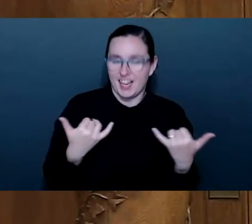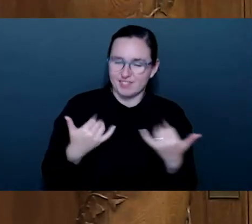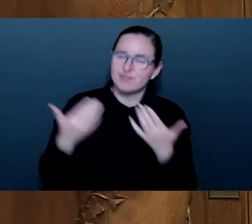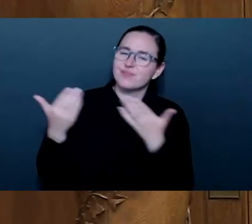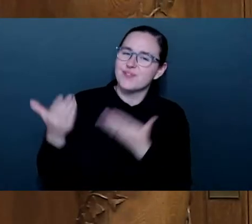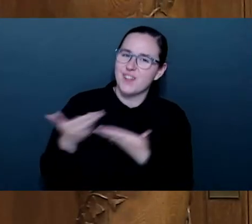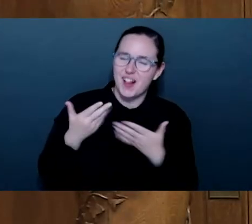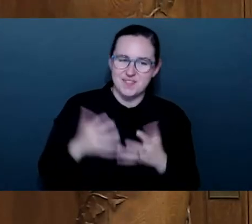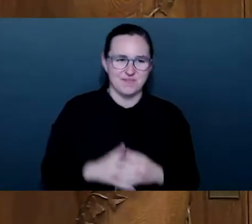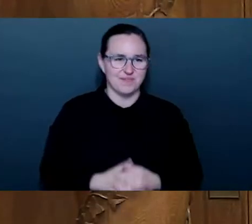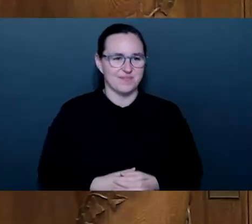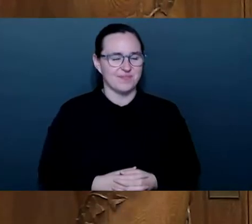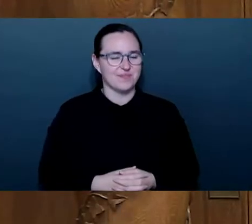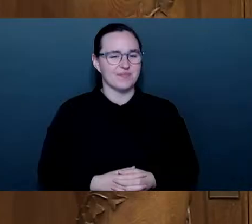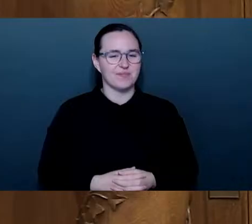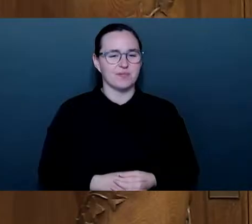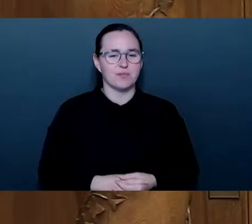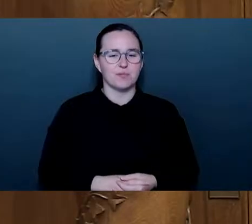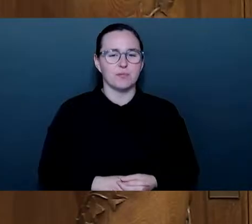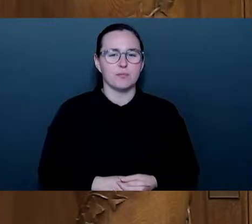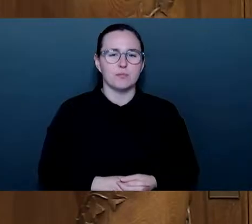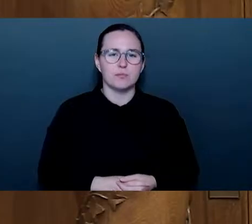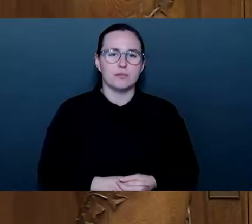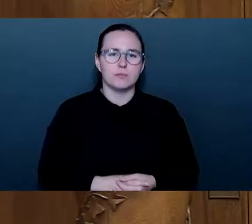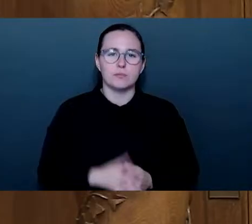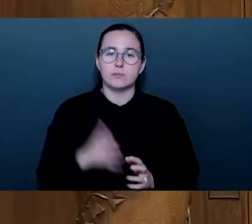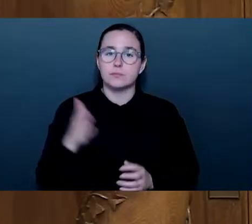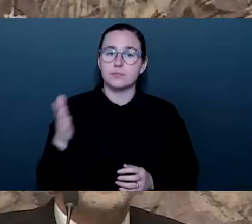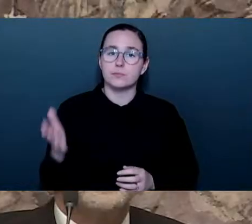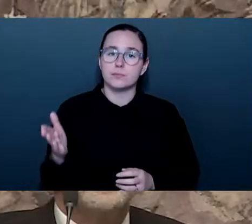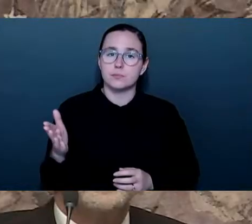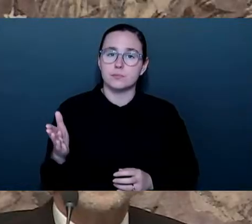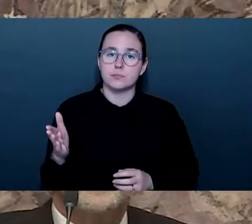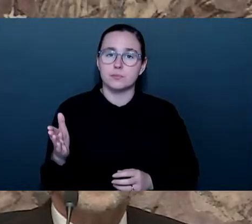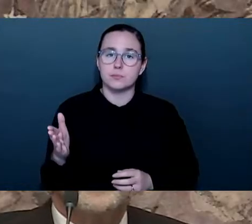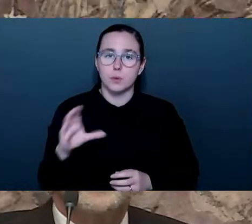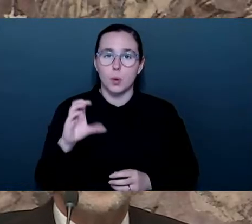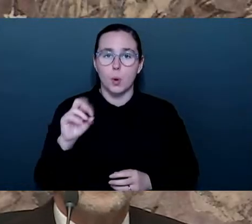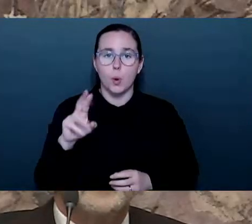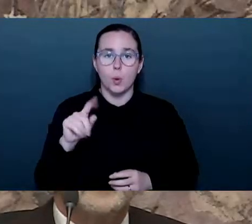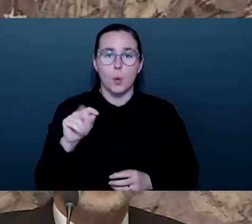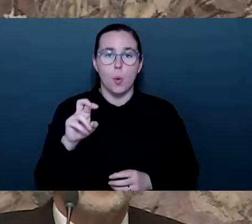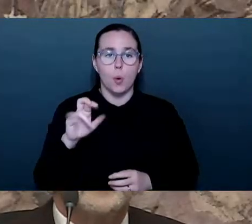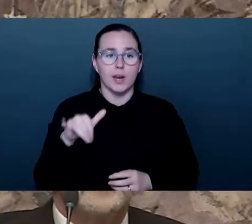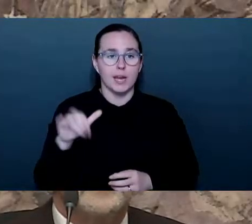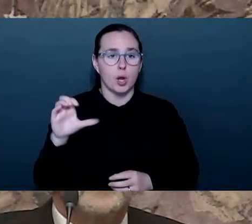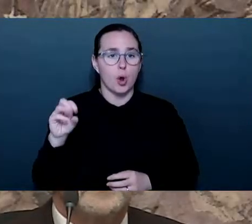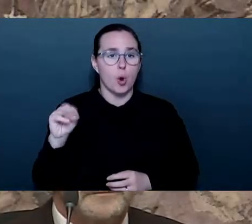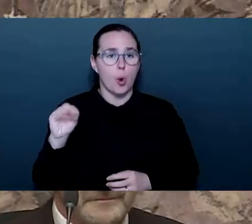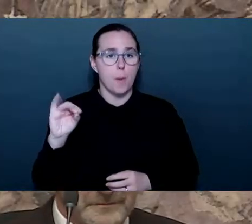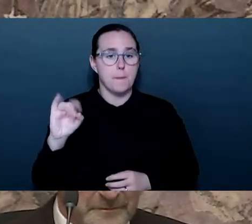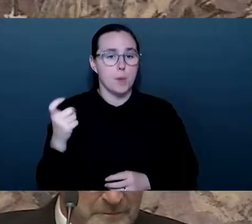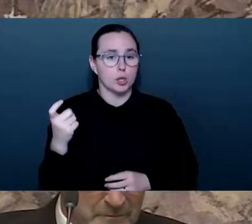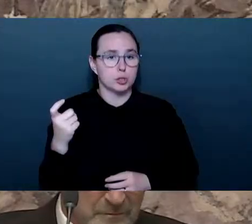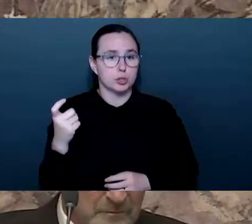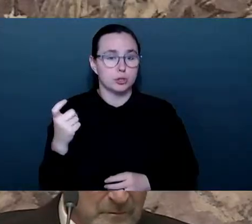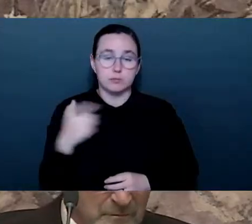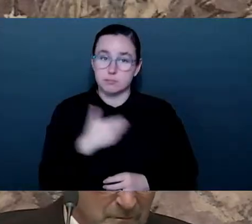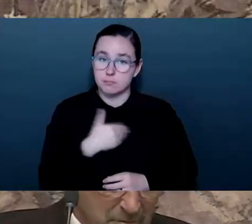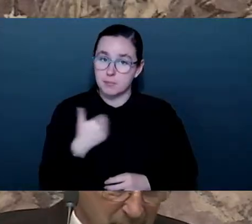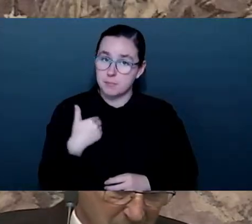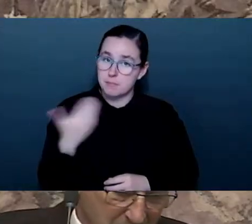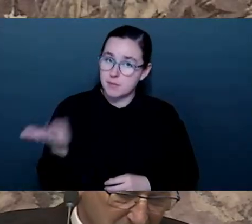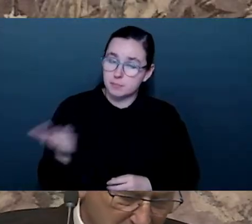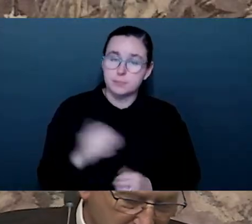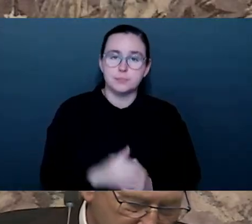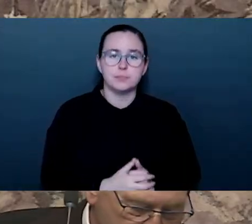Member for Courtney Comox. Thank you, Mr. Speaker. I would just like to introduce Joy Tansky's grade 10 and 11 class